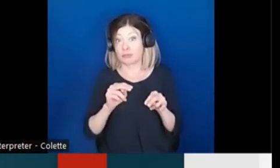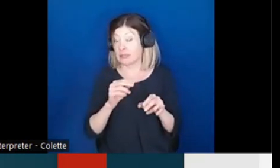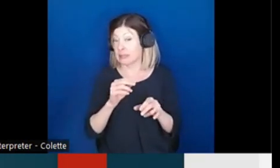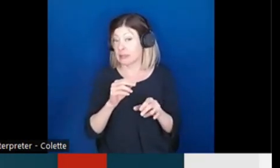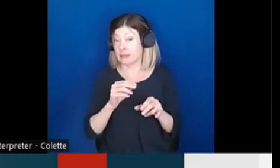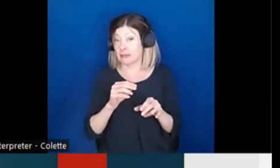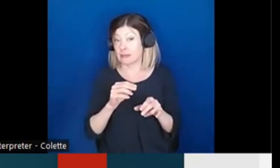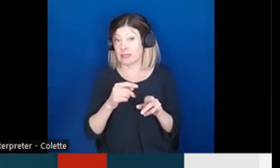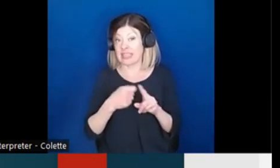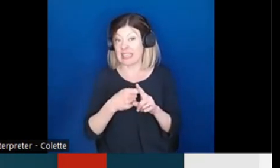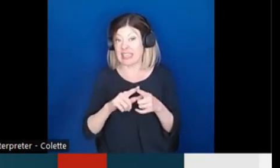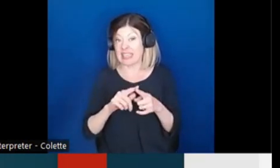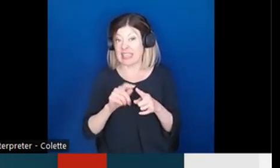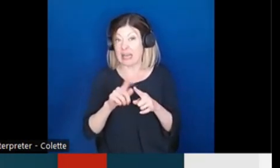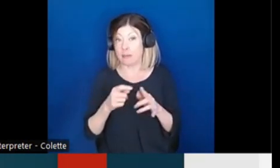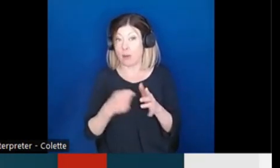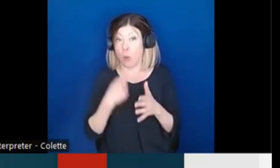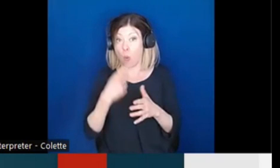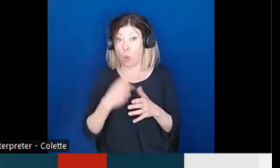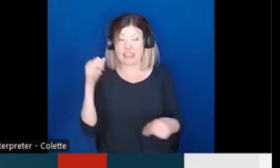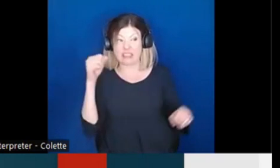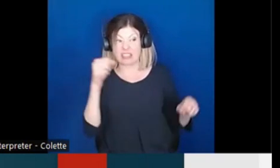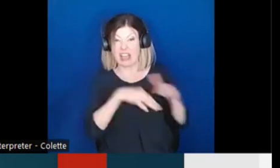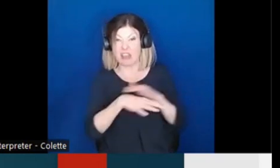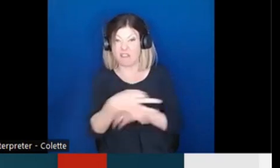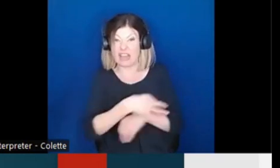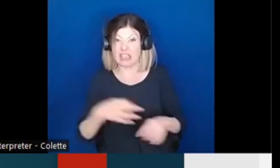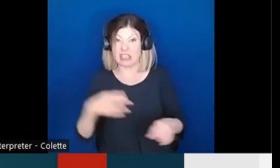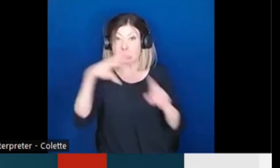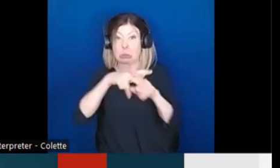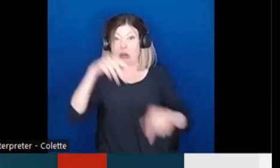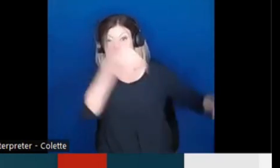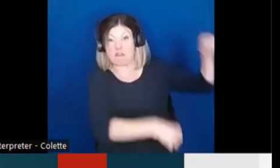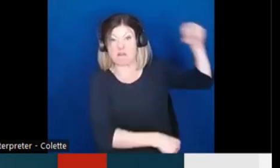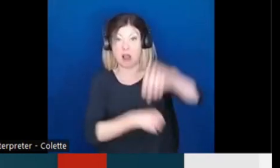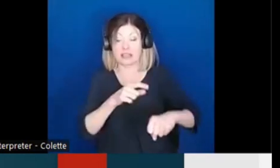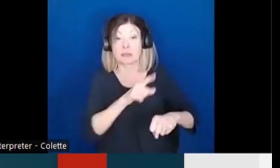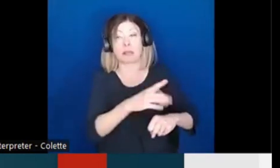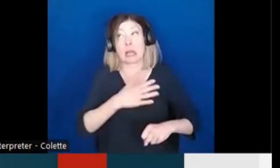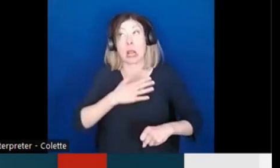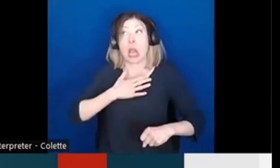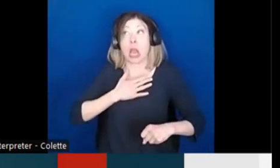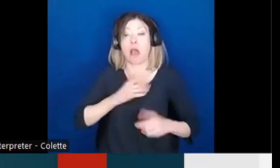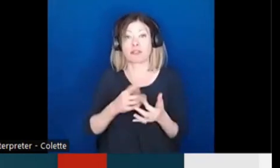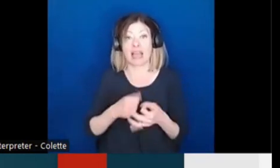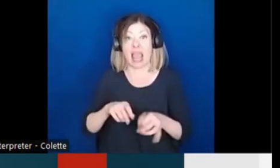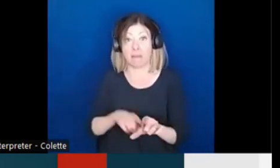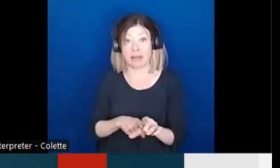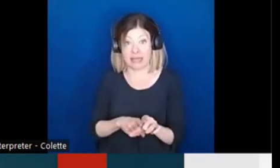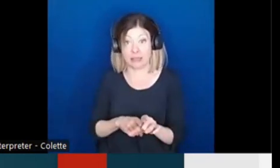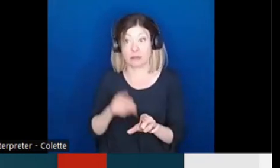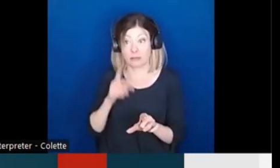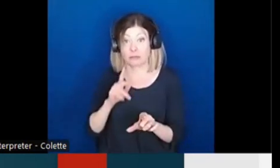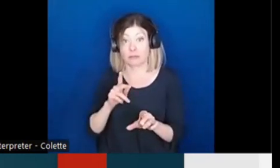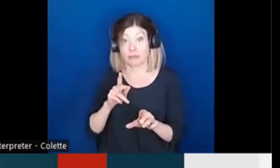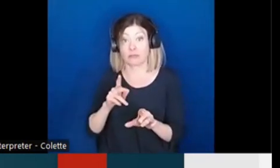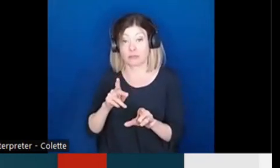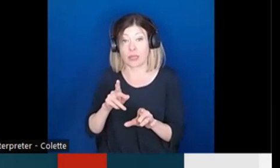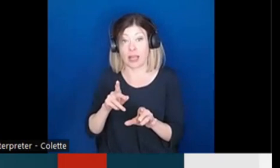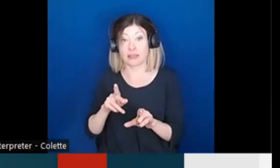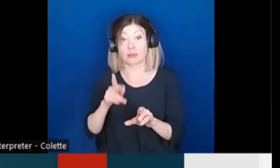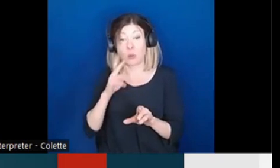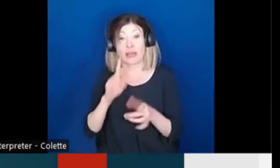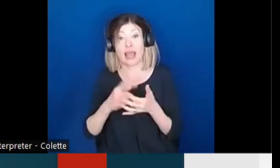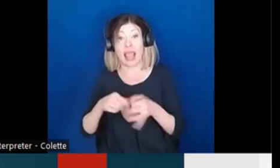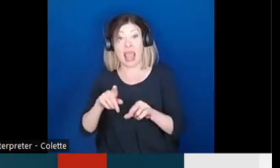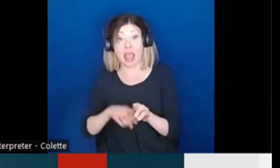he adored Emily, and he was kind of putty in her hands. And when she died, he led the funeral procession into church. But